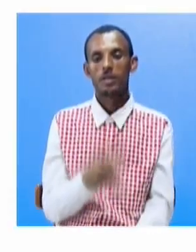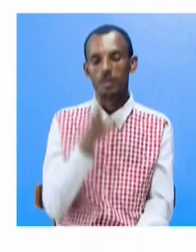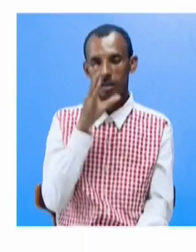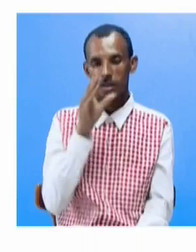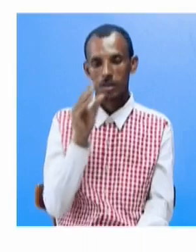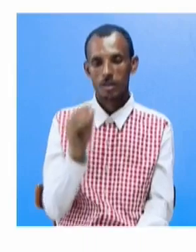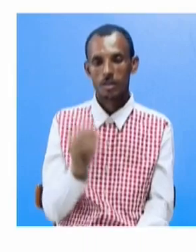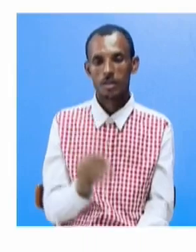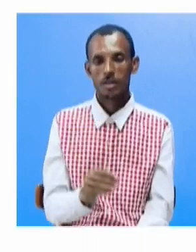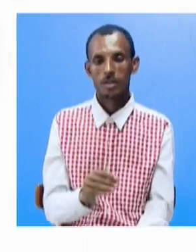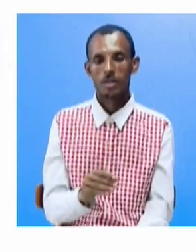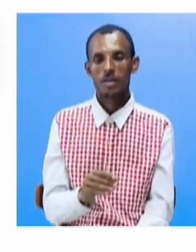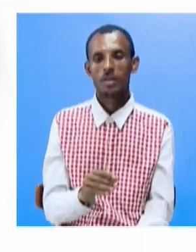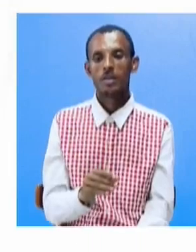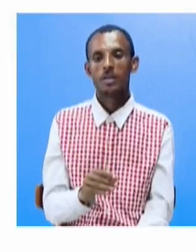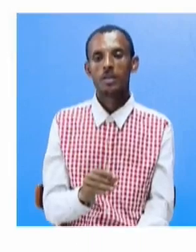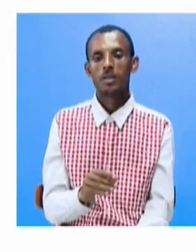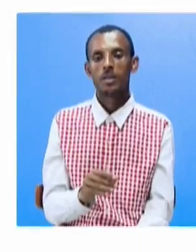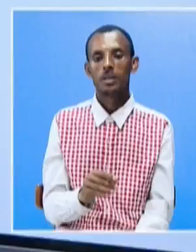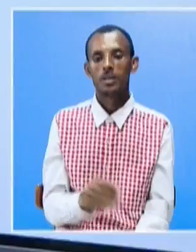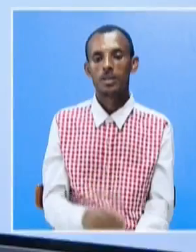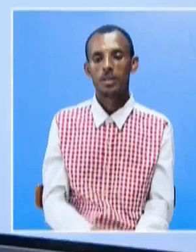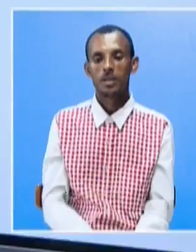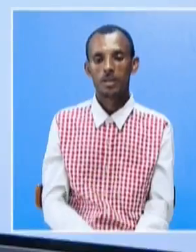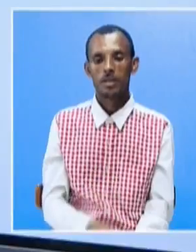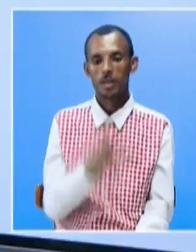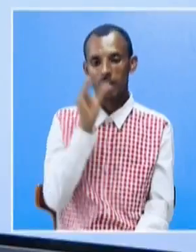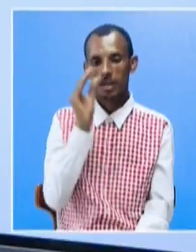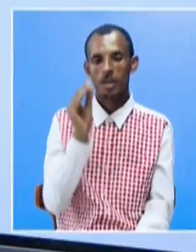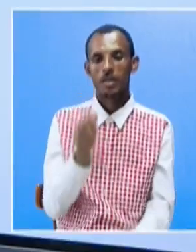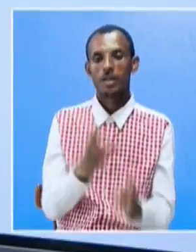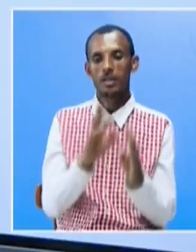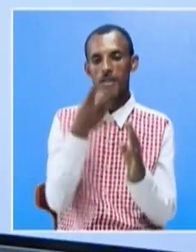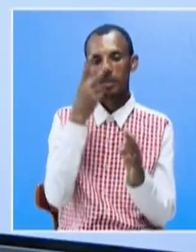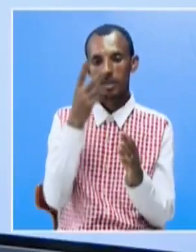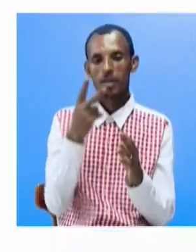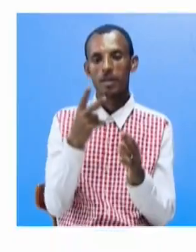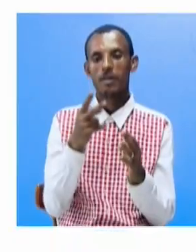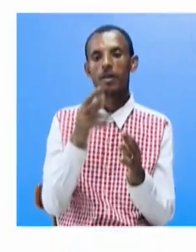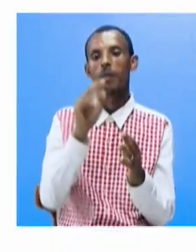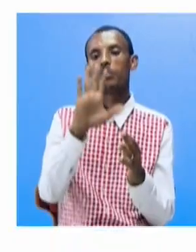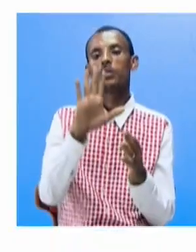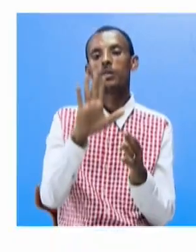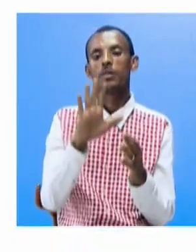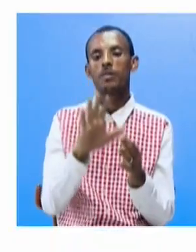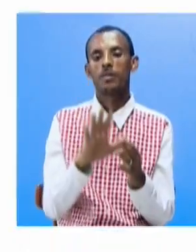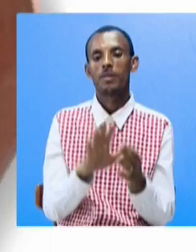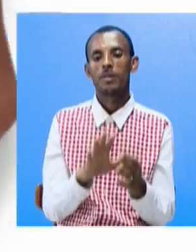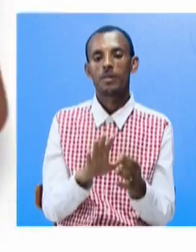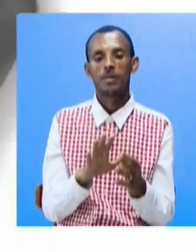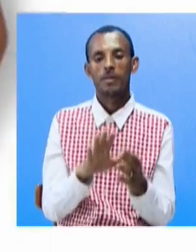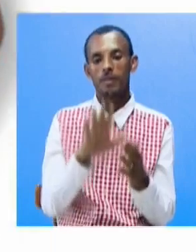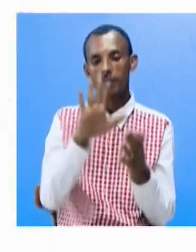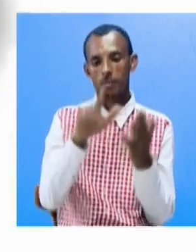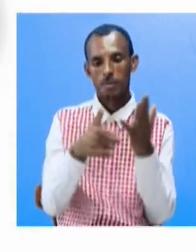And this one, the fourth piece. And let's take the fifth piece here.